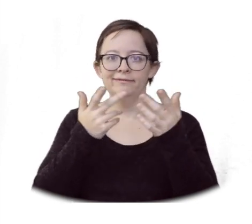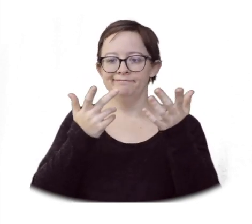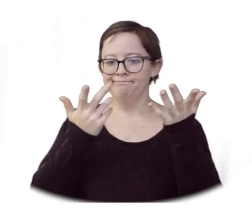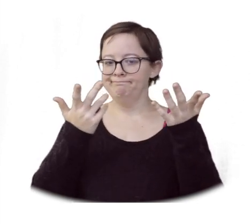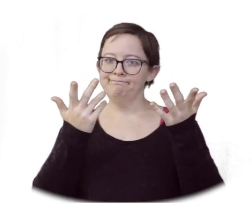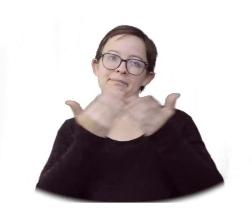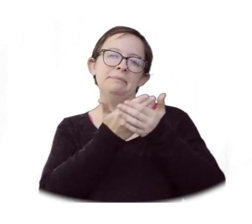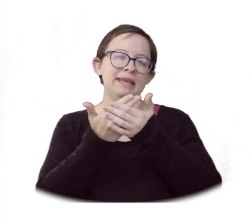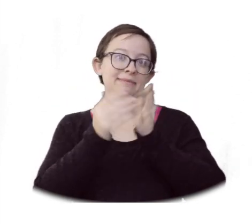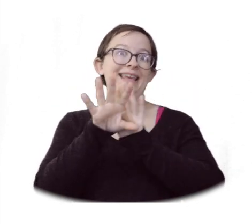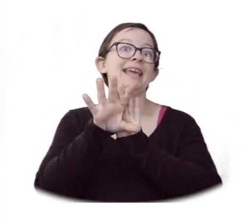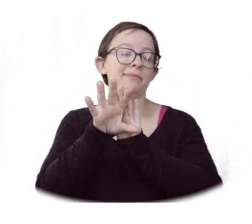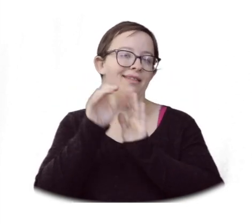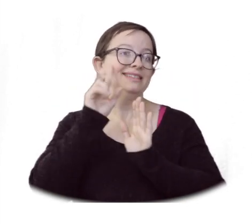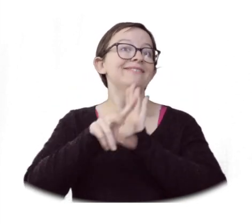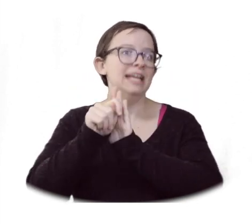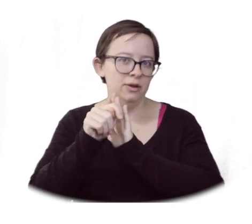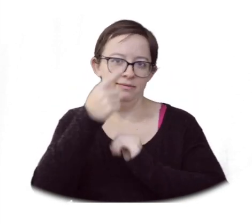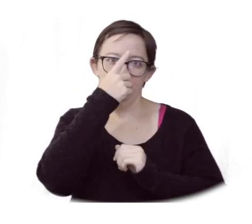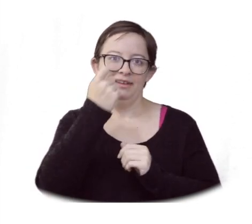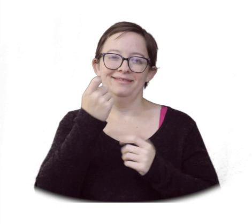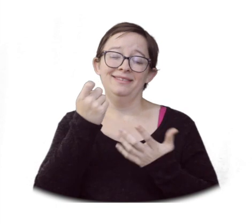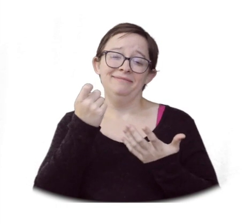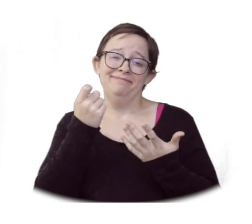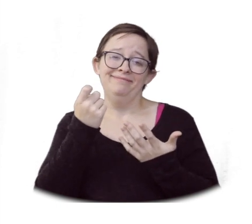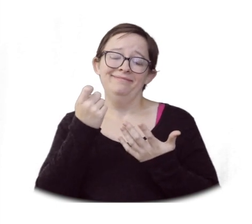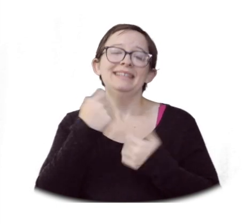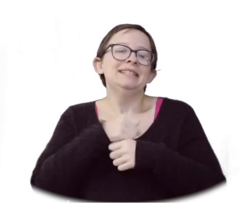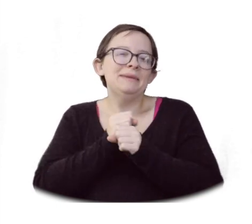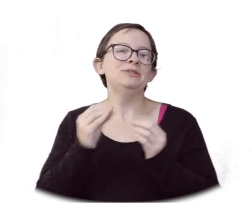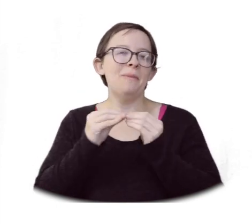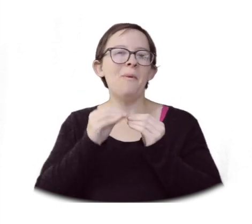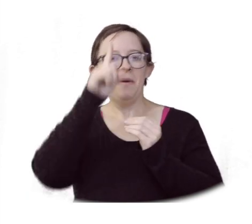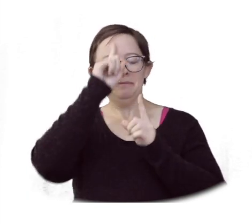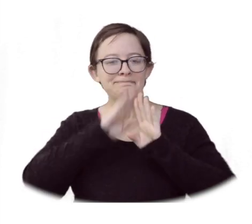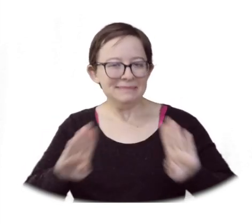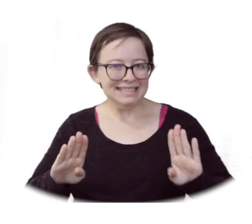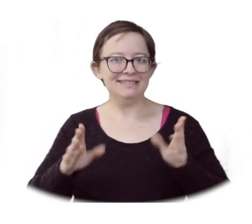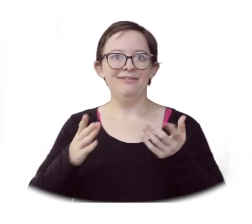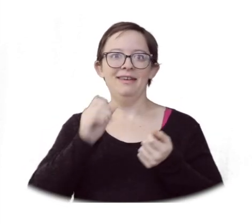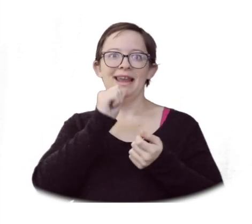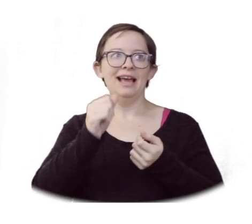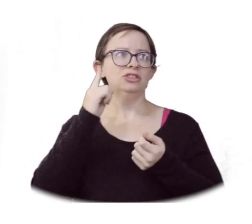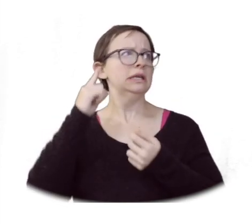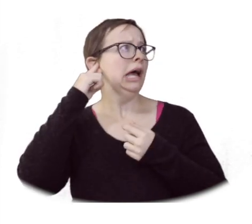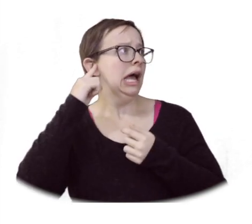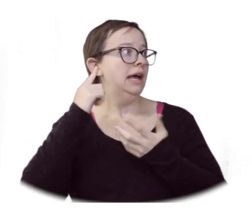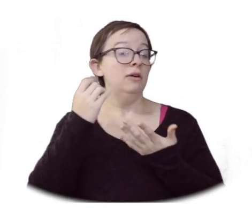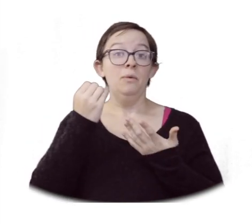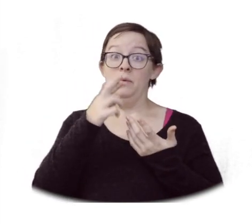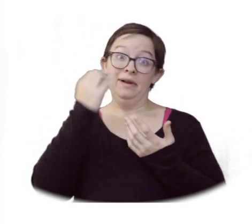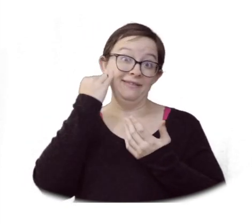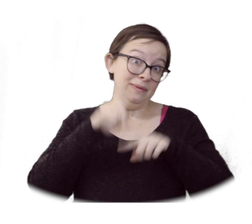sort of baby camera that's a video camera because I just think it just makes you more sound of mind. Instead of